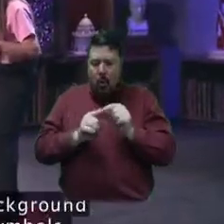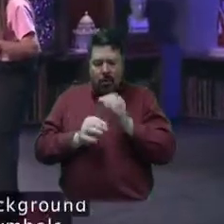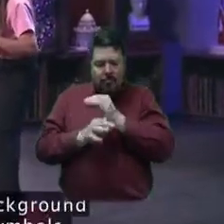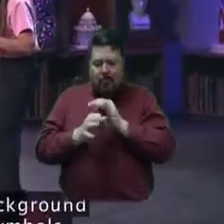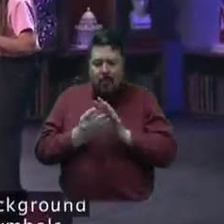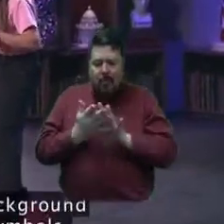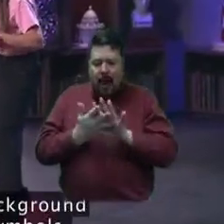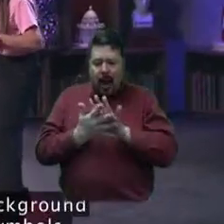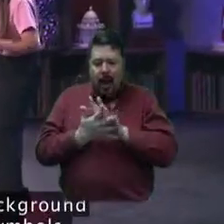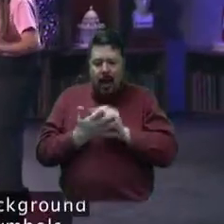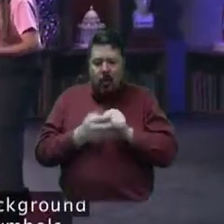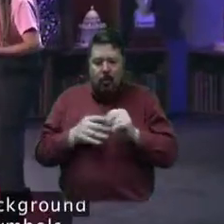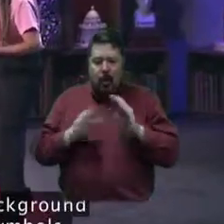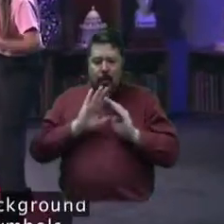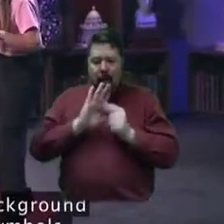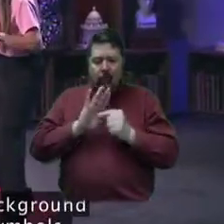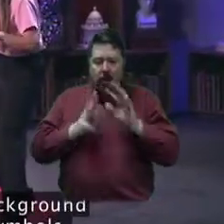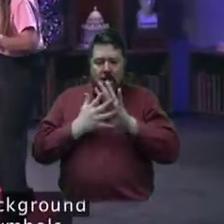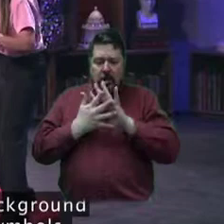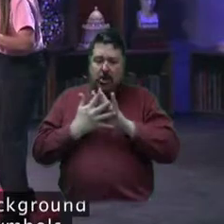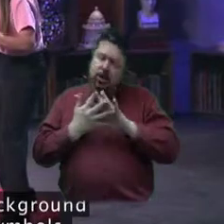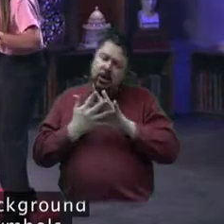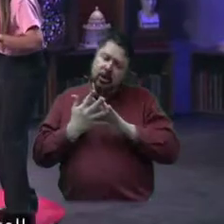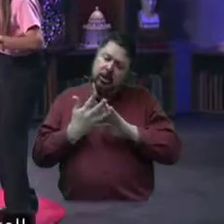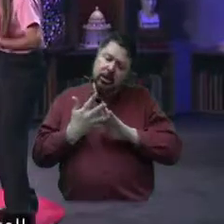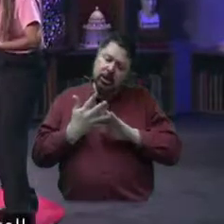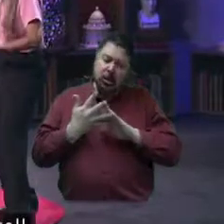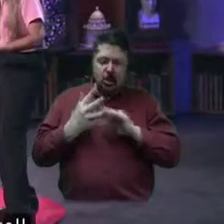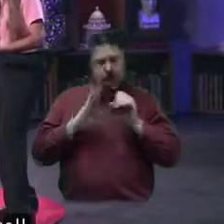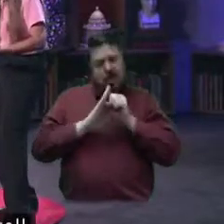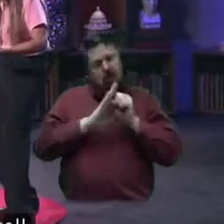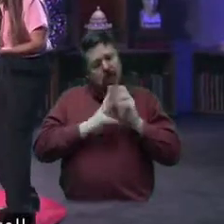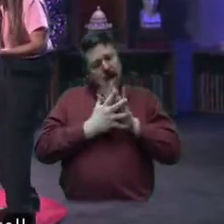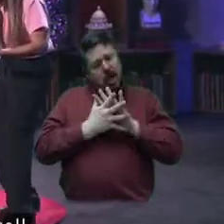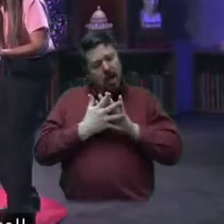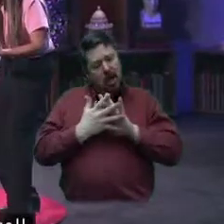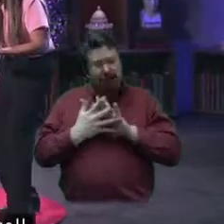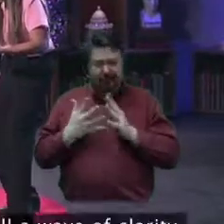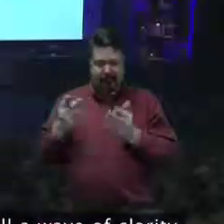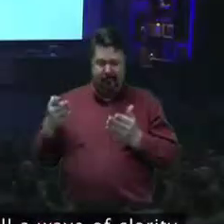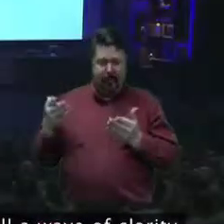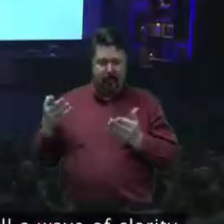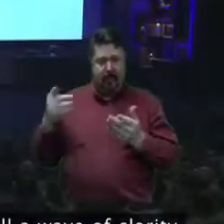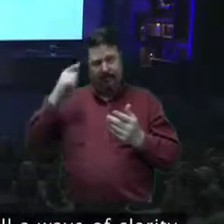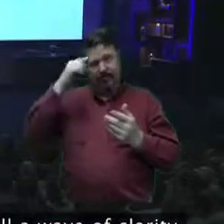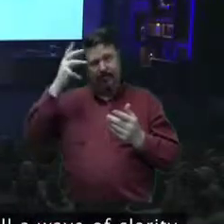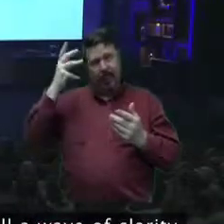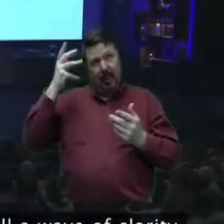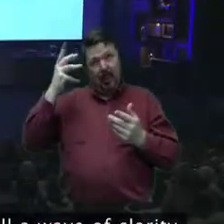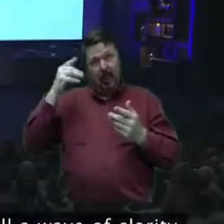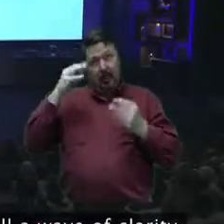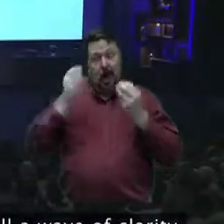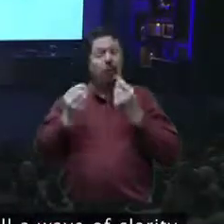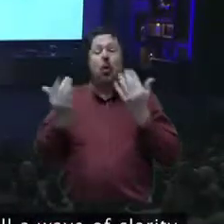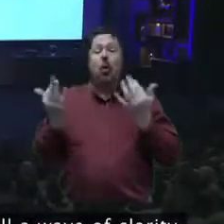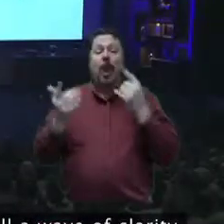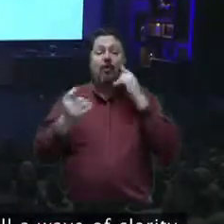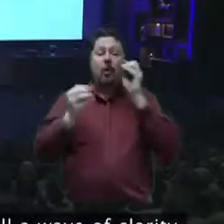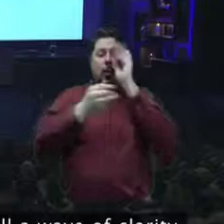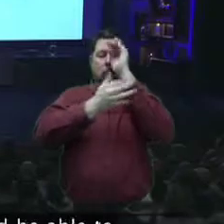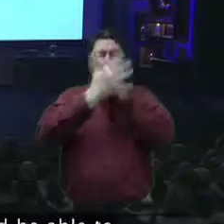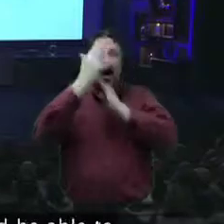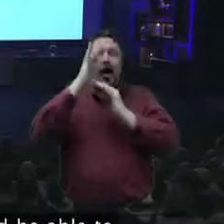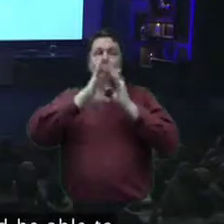blended with the pixels of the background and the pixels of the symbols, and I just couldn't tell. And then I would wait for what I call a wave